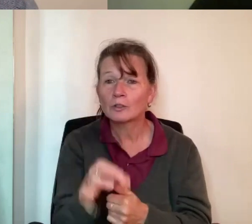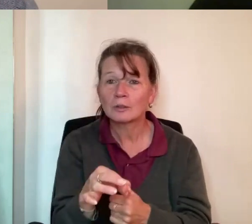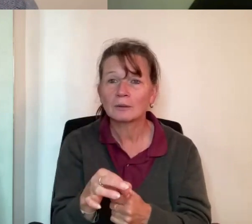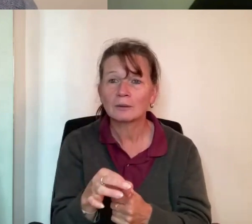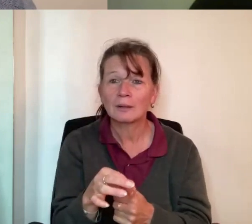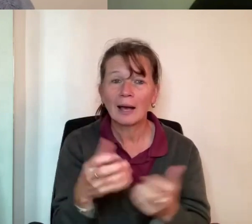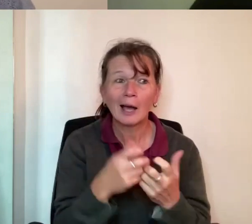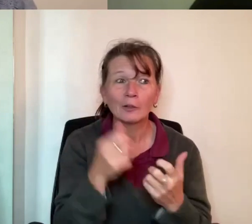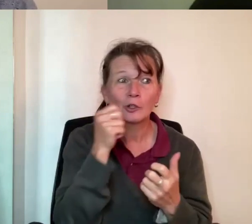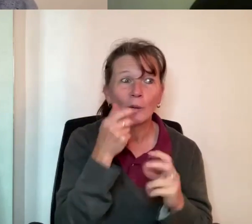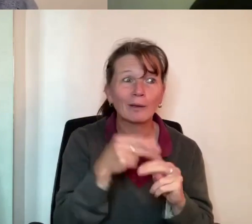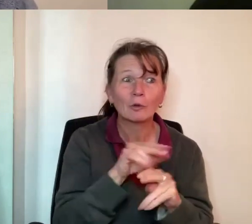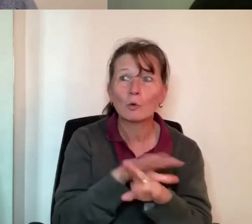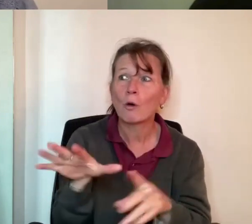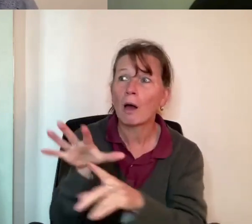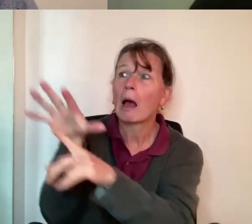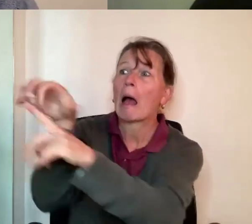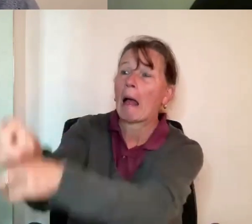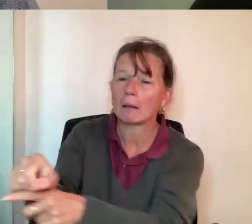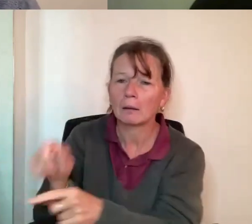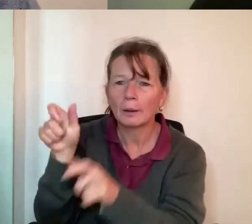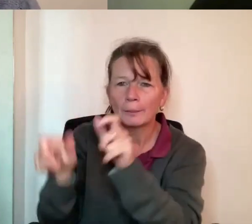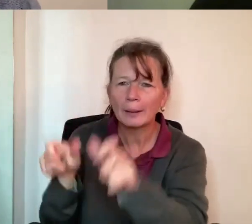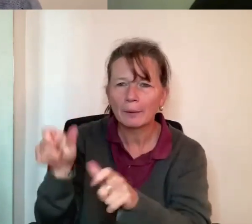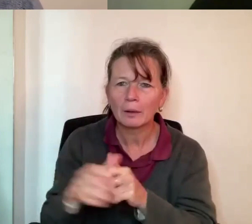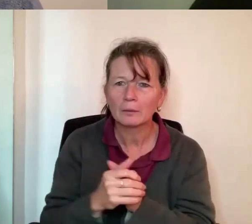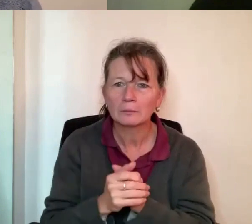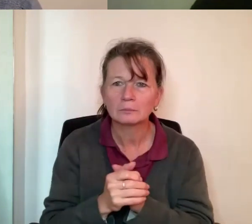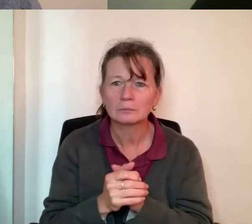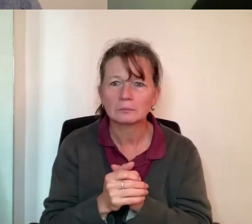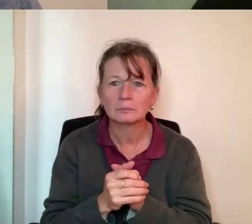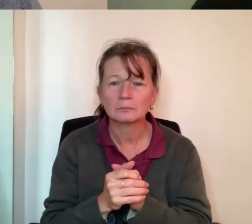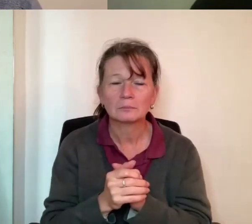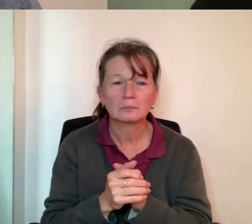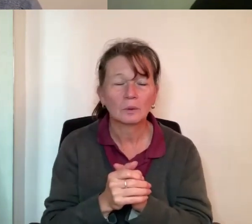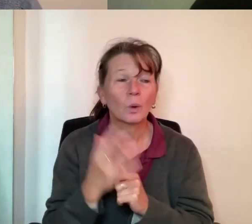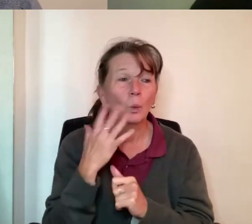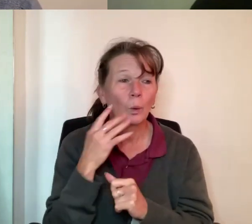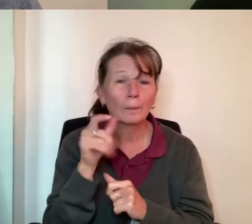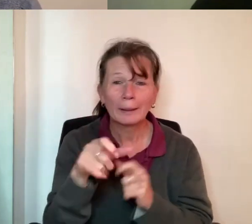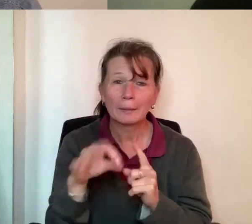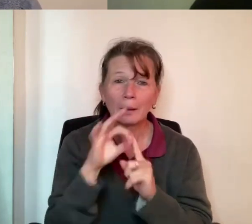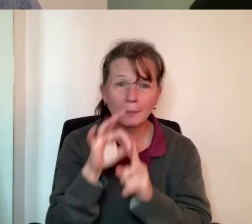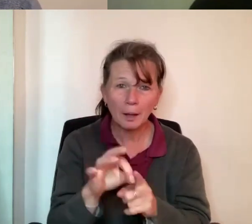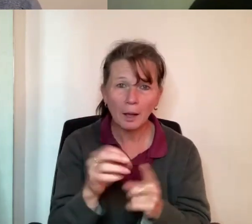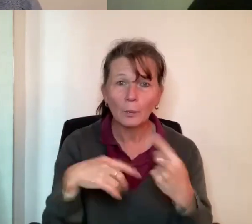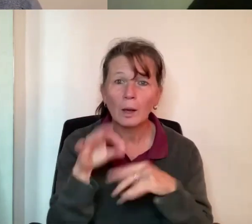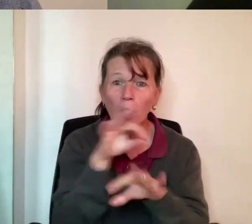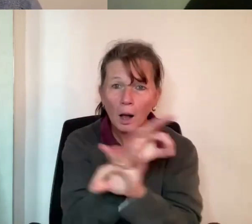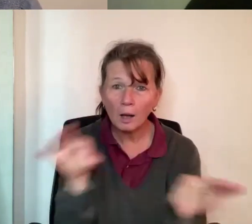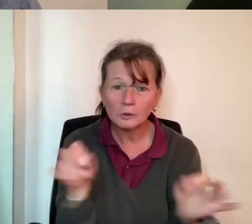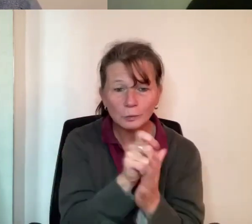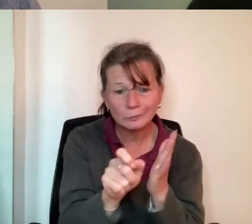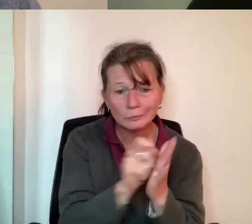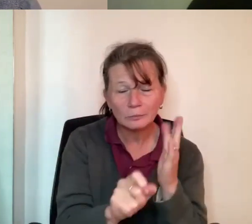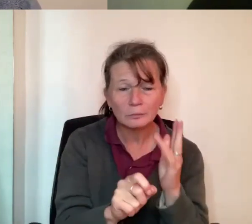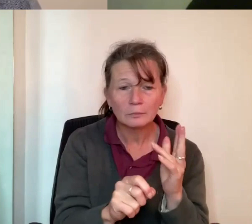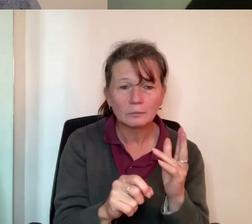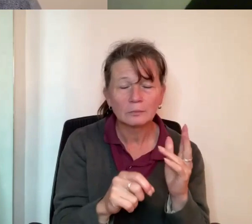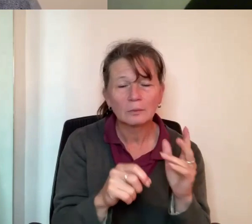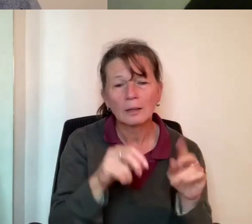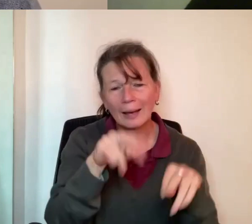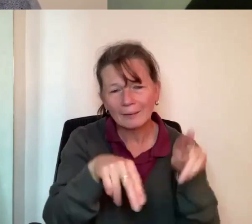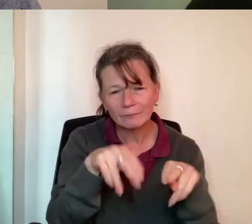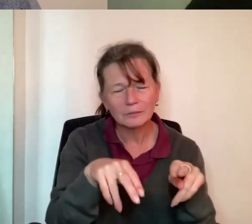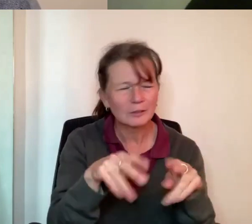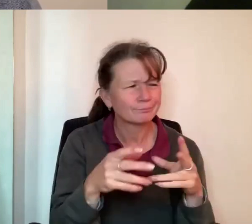reaching. We do ask people who respond to our open calls to fill in diversity monitoring survey, and I spent some time not that long ago comparing those